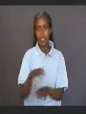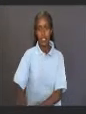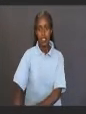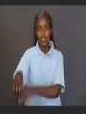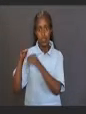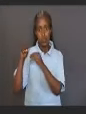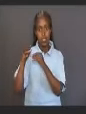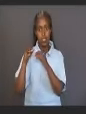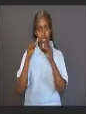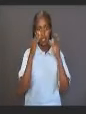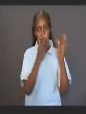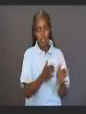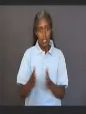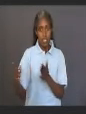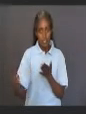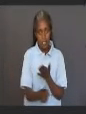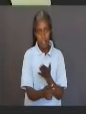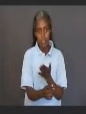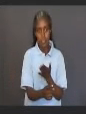Students, let's get ready.